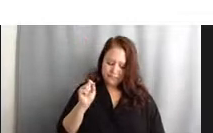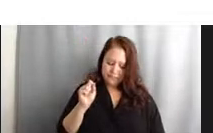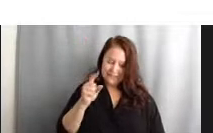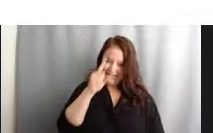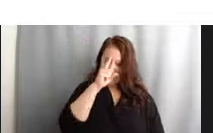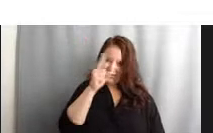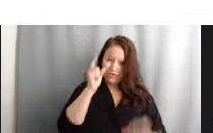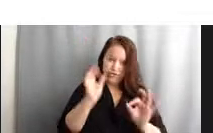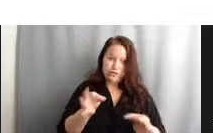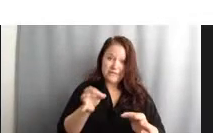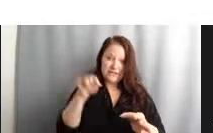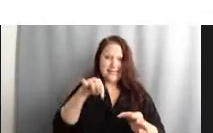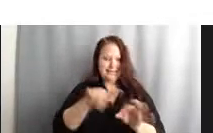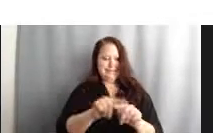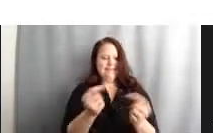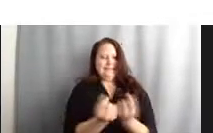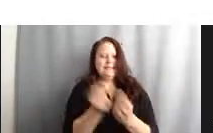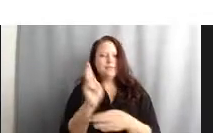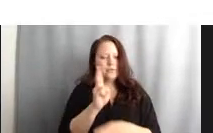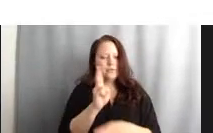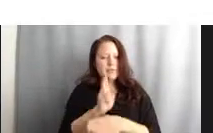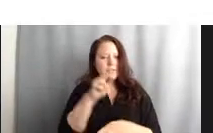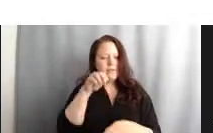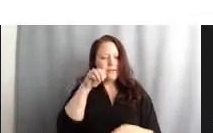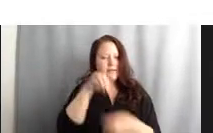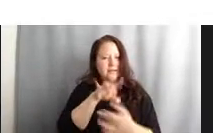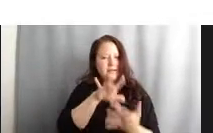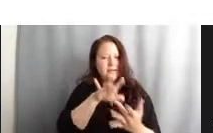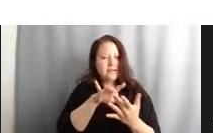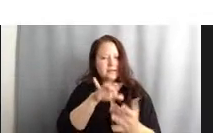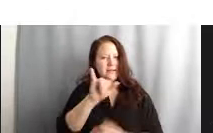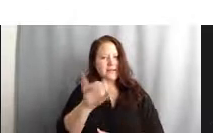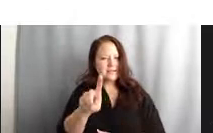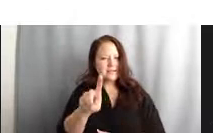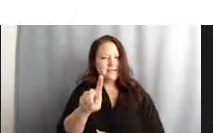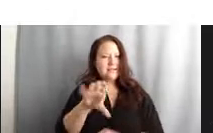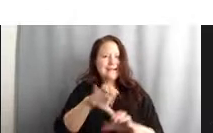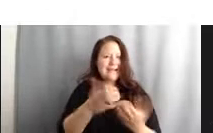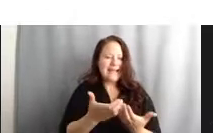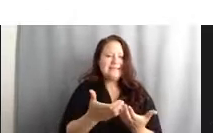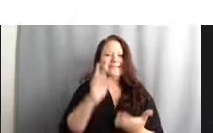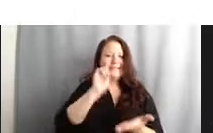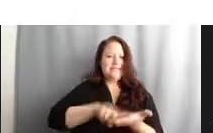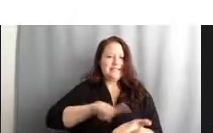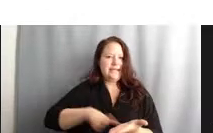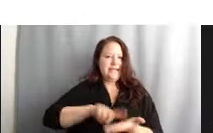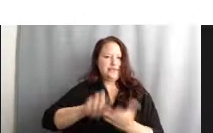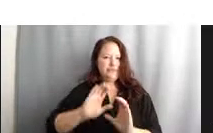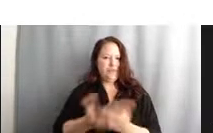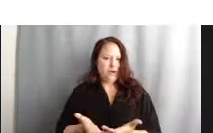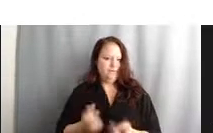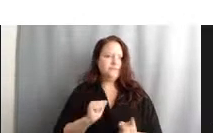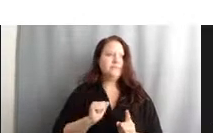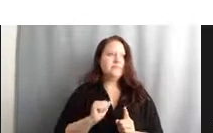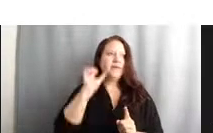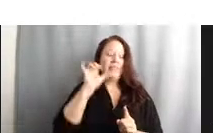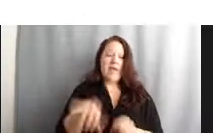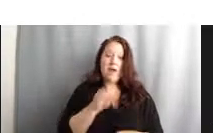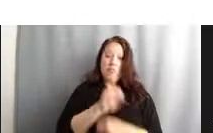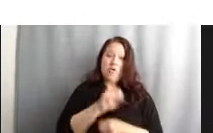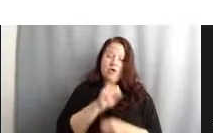determination that our team is using in the contact identification case investigation portion. And that's the work